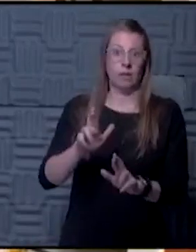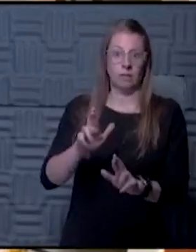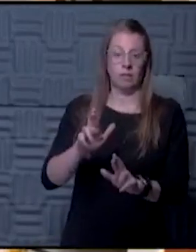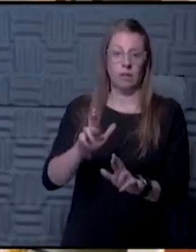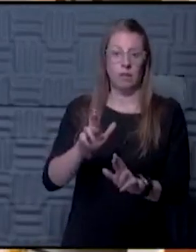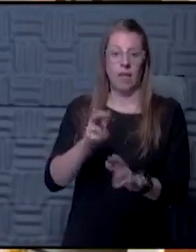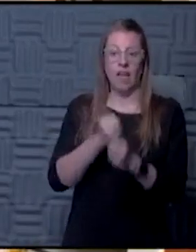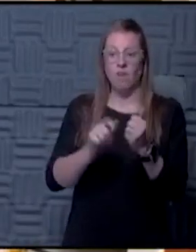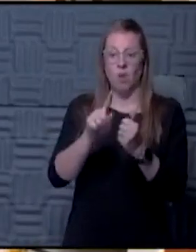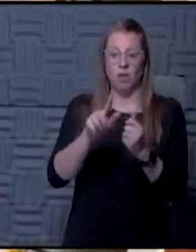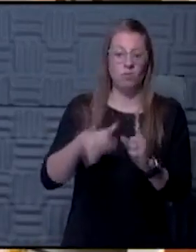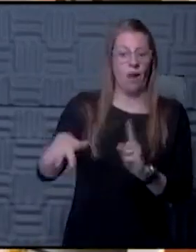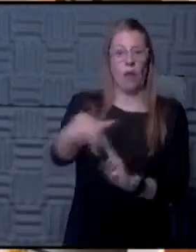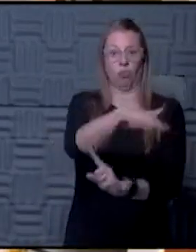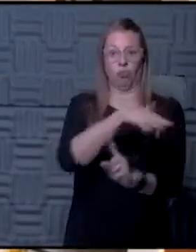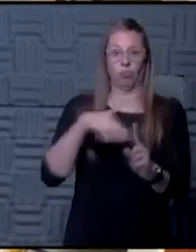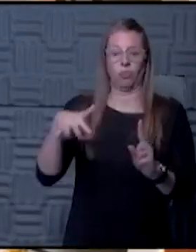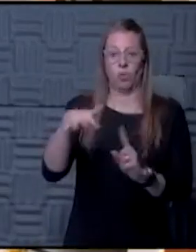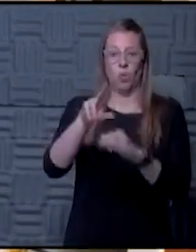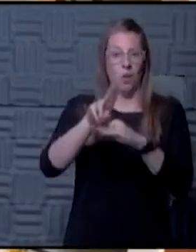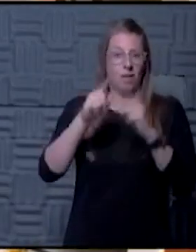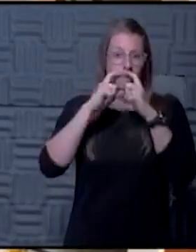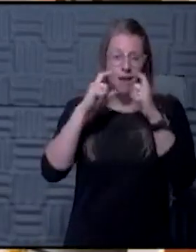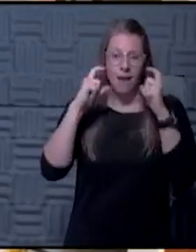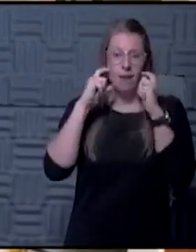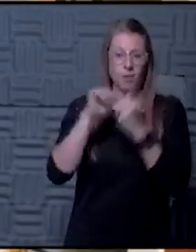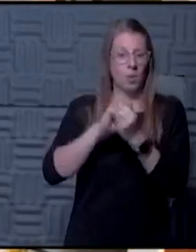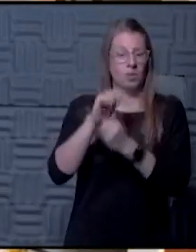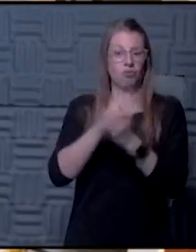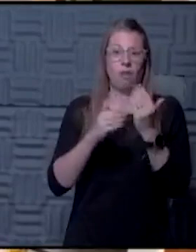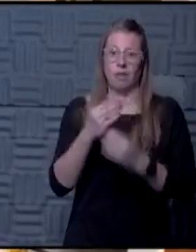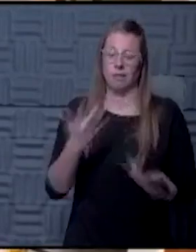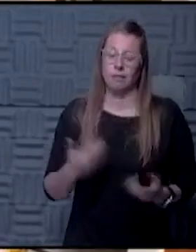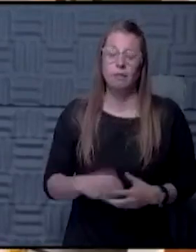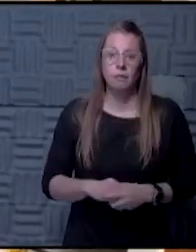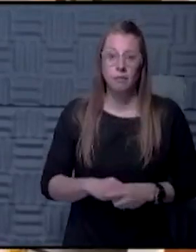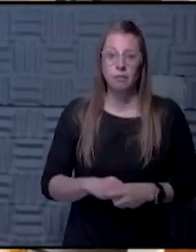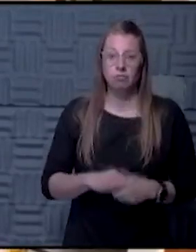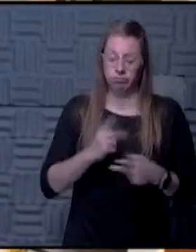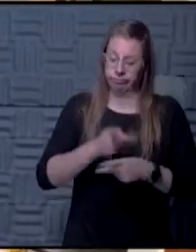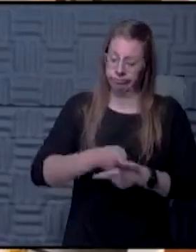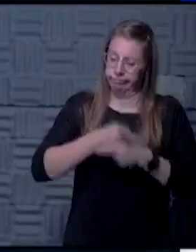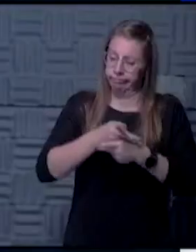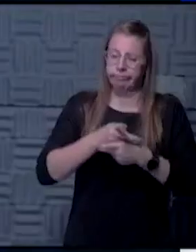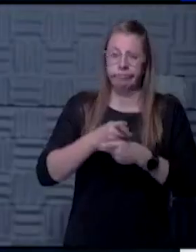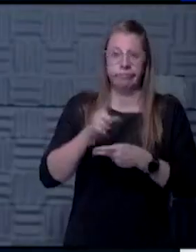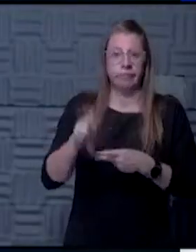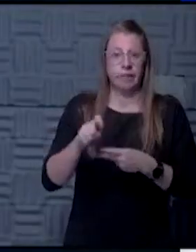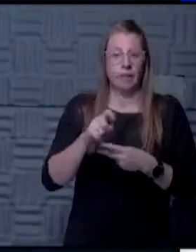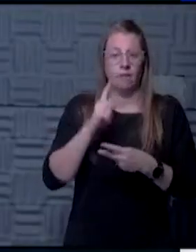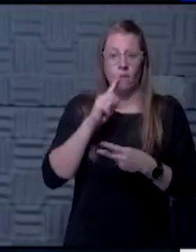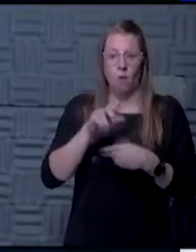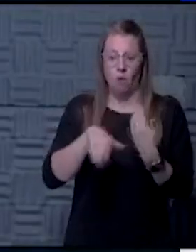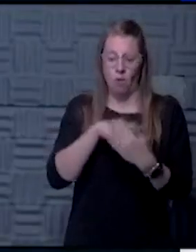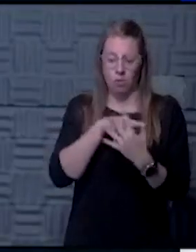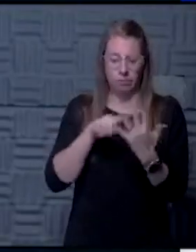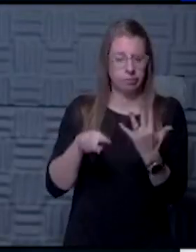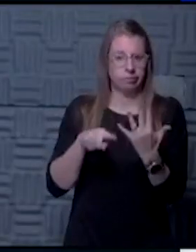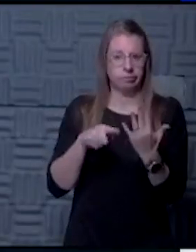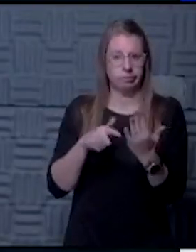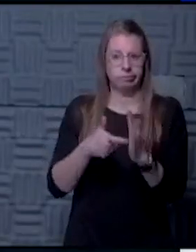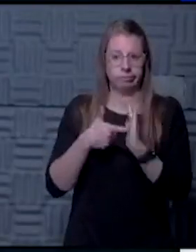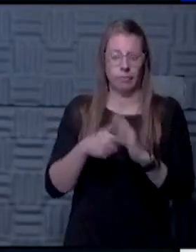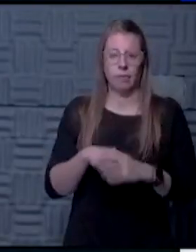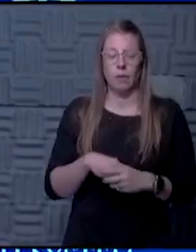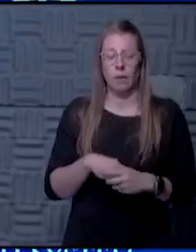of everyone that's around you. Wear those masks, wash those hands, and be vigilant in it. Yeah, those are great words, Hawk.